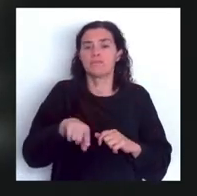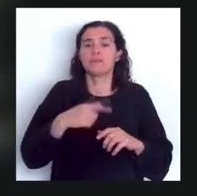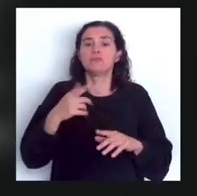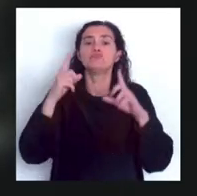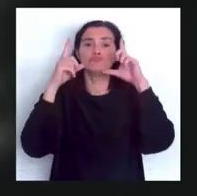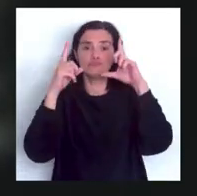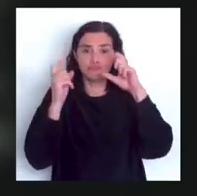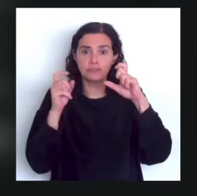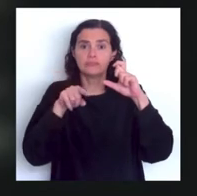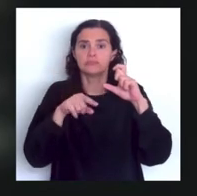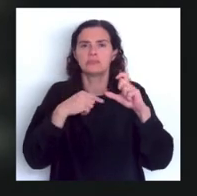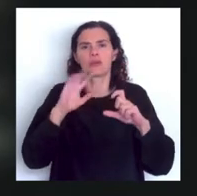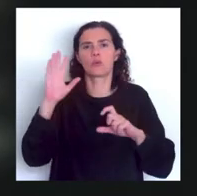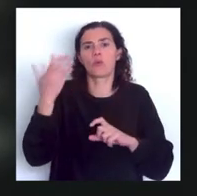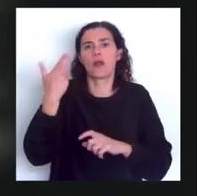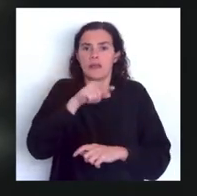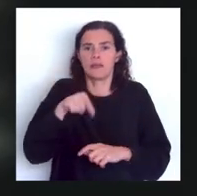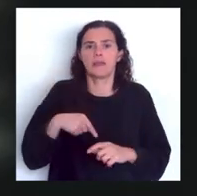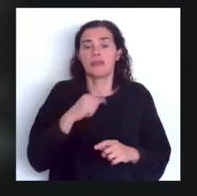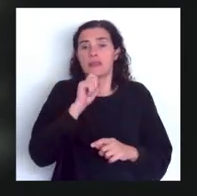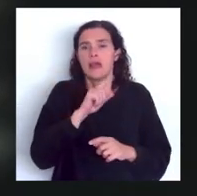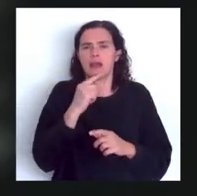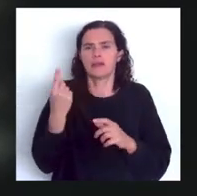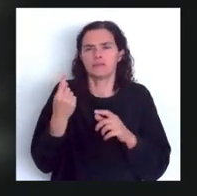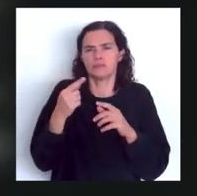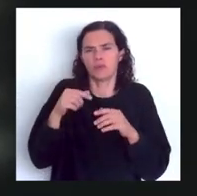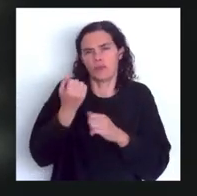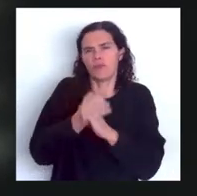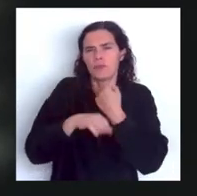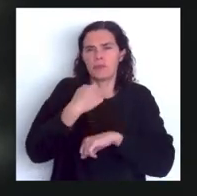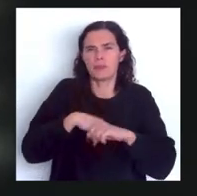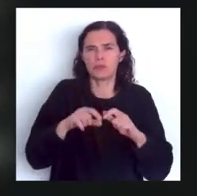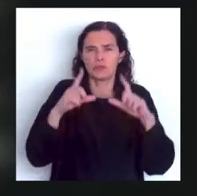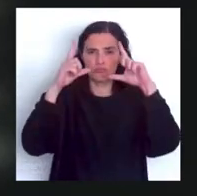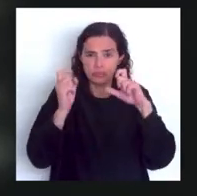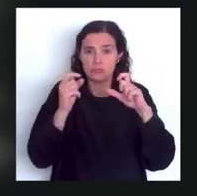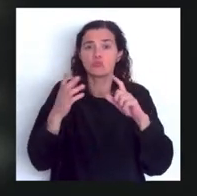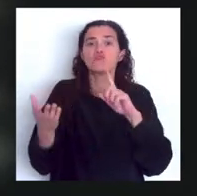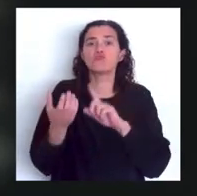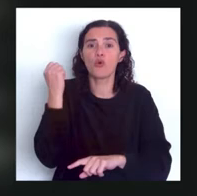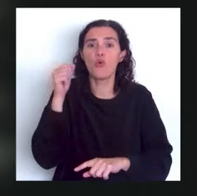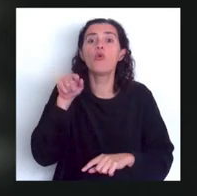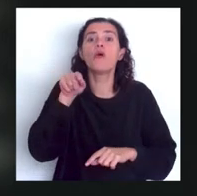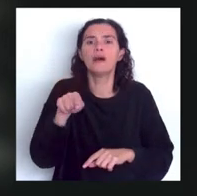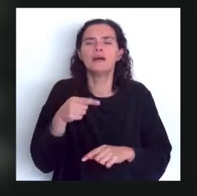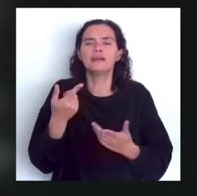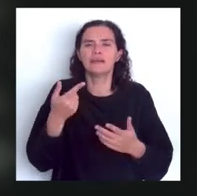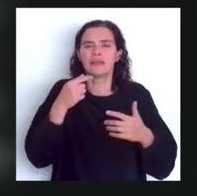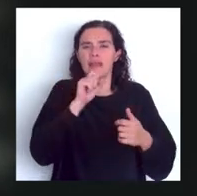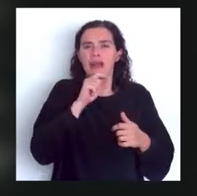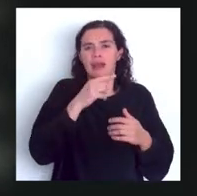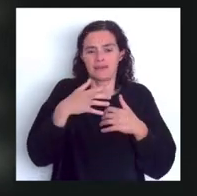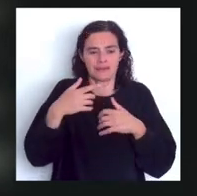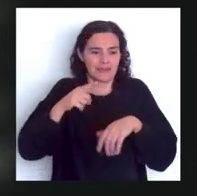studio, but captured by photography, as they have installed a motion detector that just captures